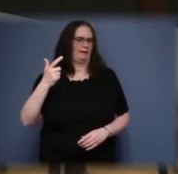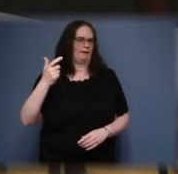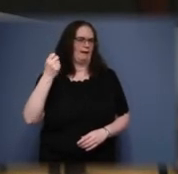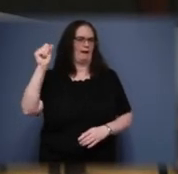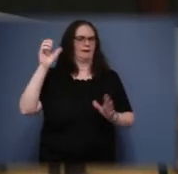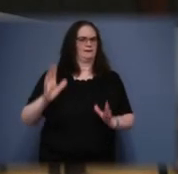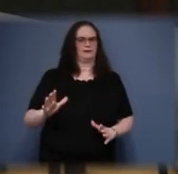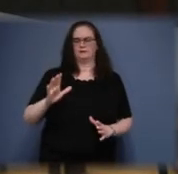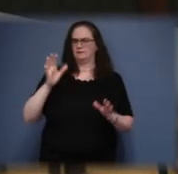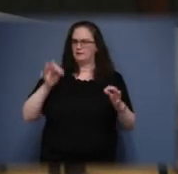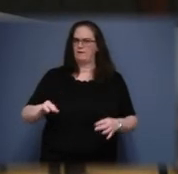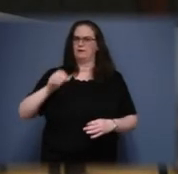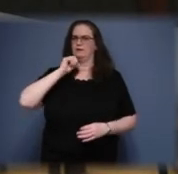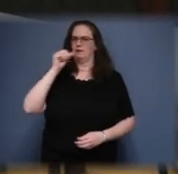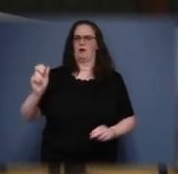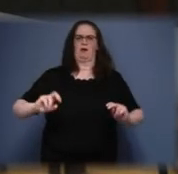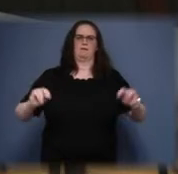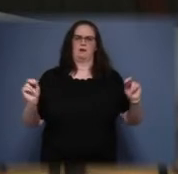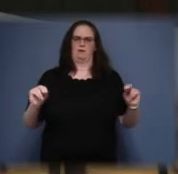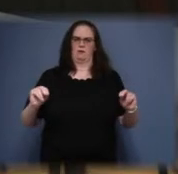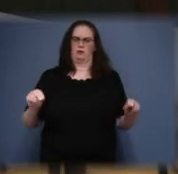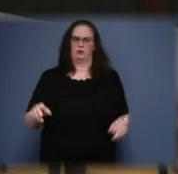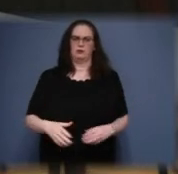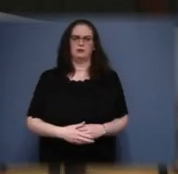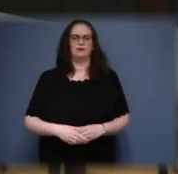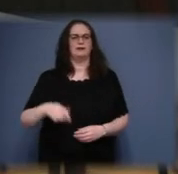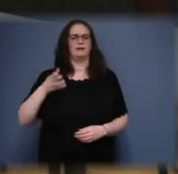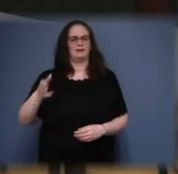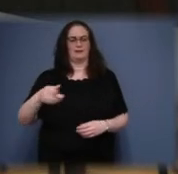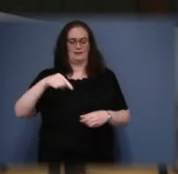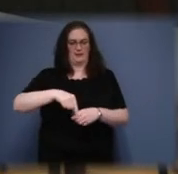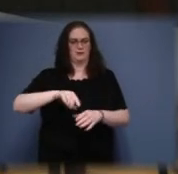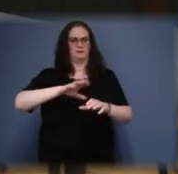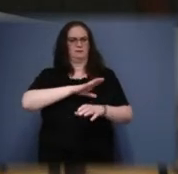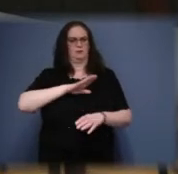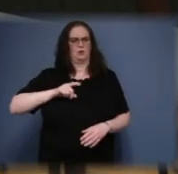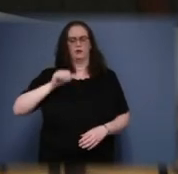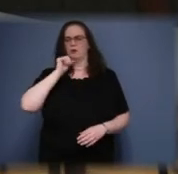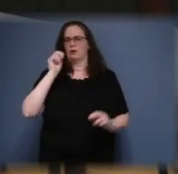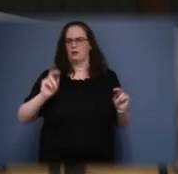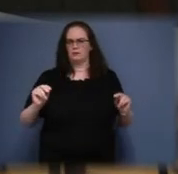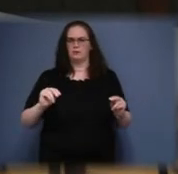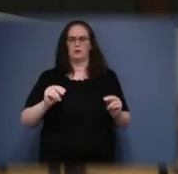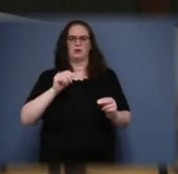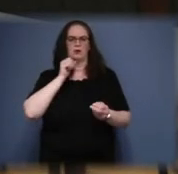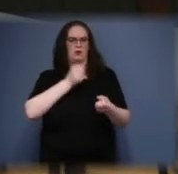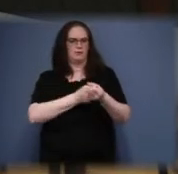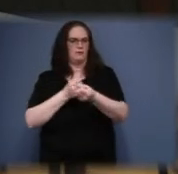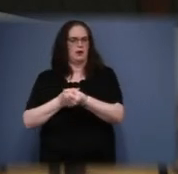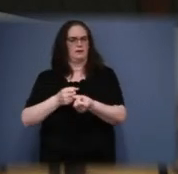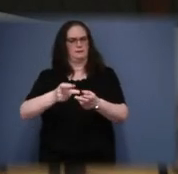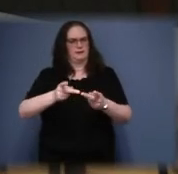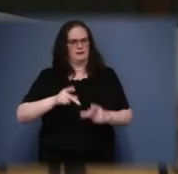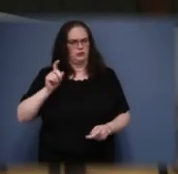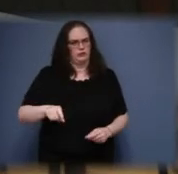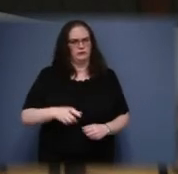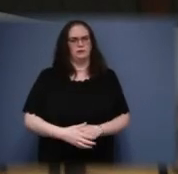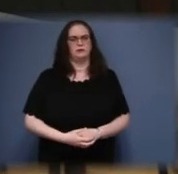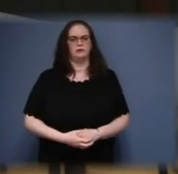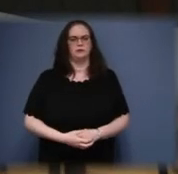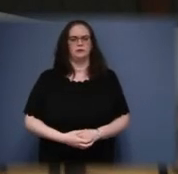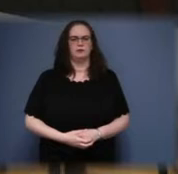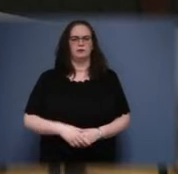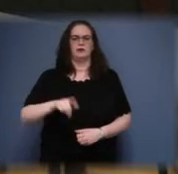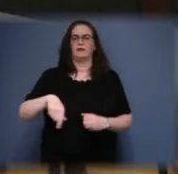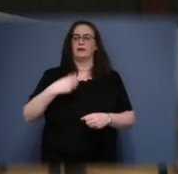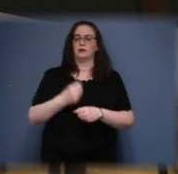not nonpartisan. This is a nonpartisan, unbiased position. This